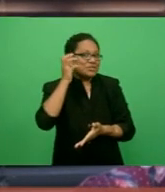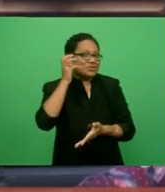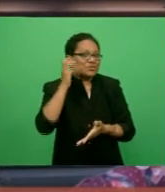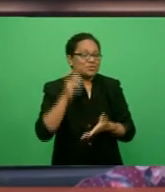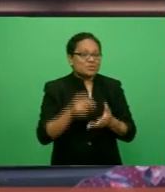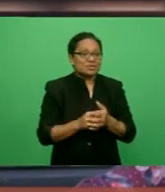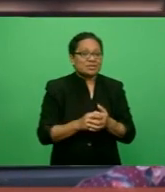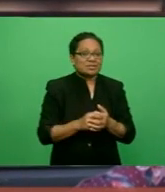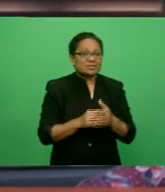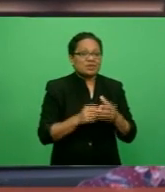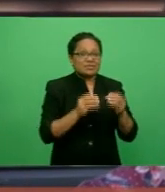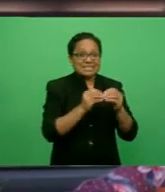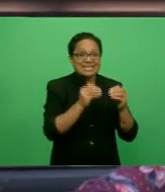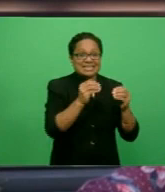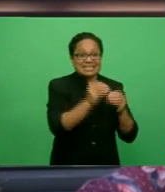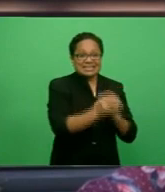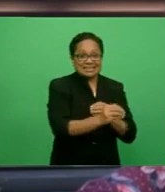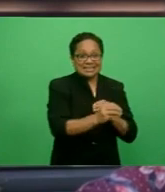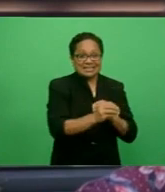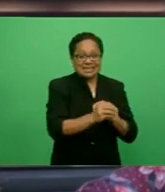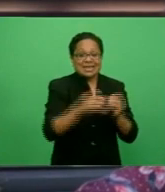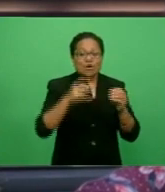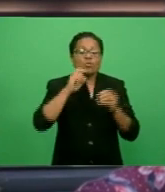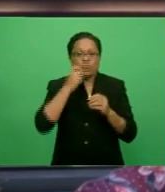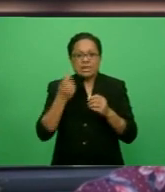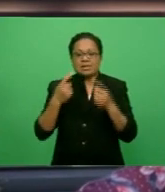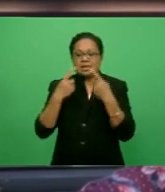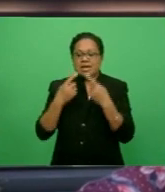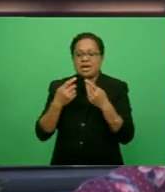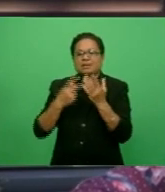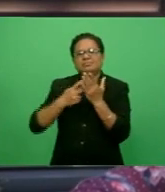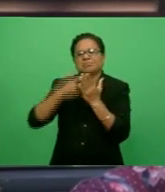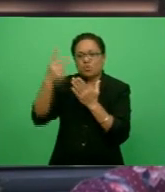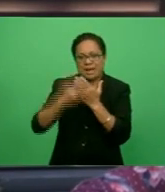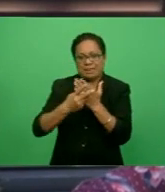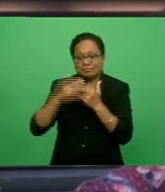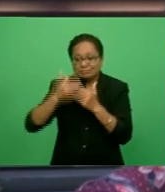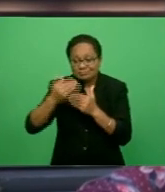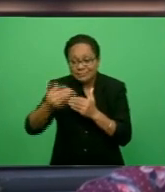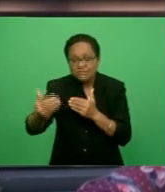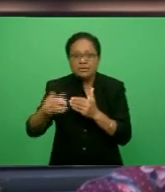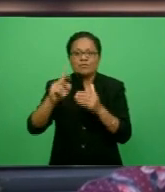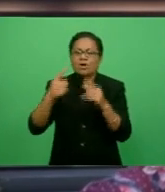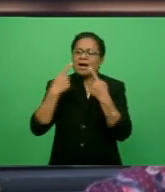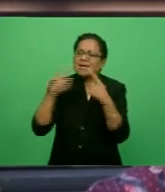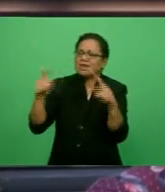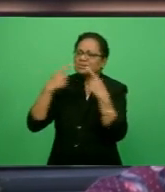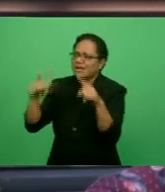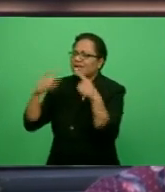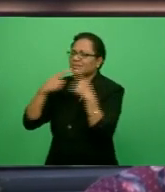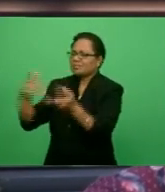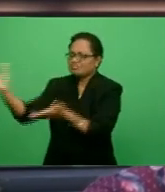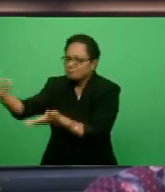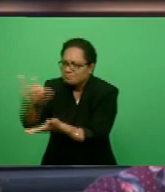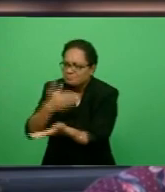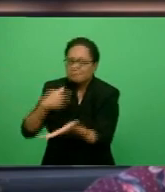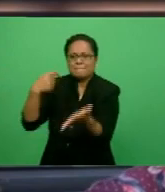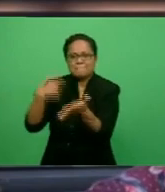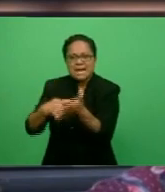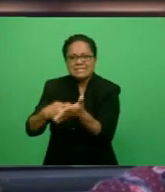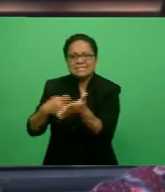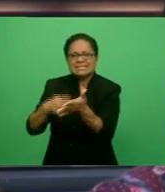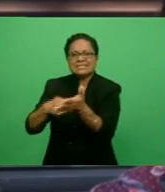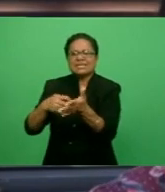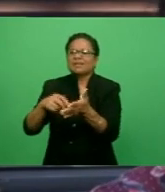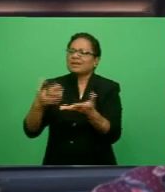do this drive to help collect cash, furniture, bed, stove,